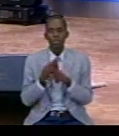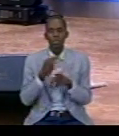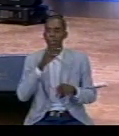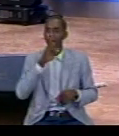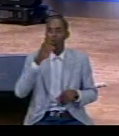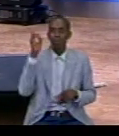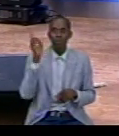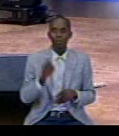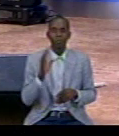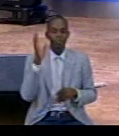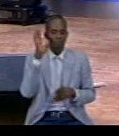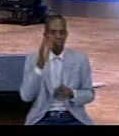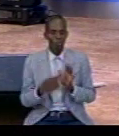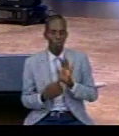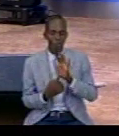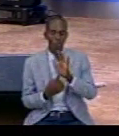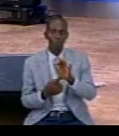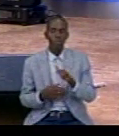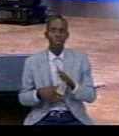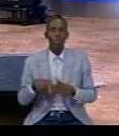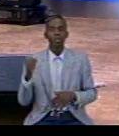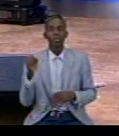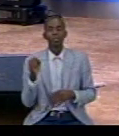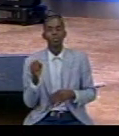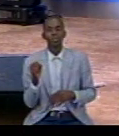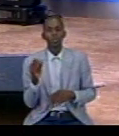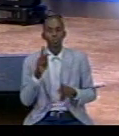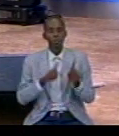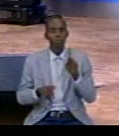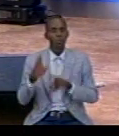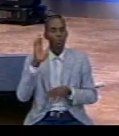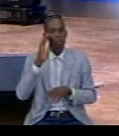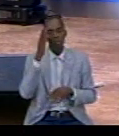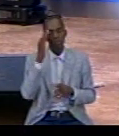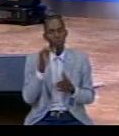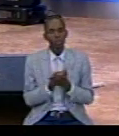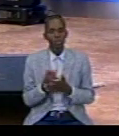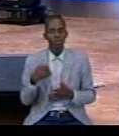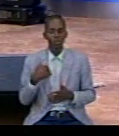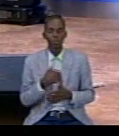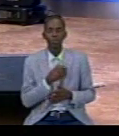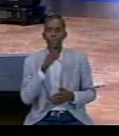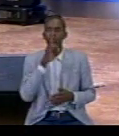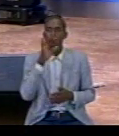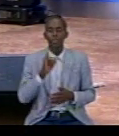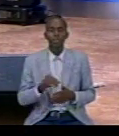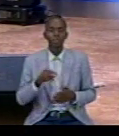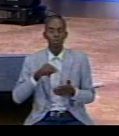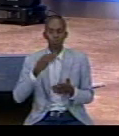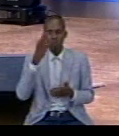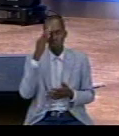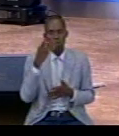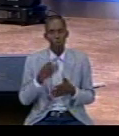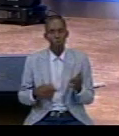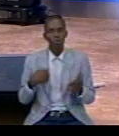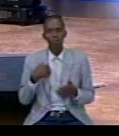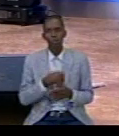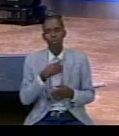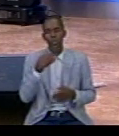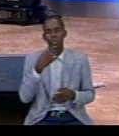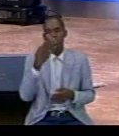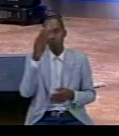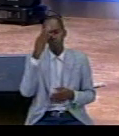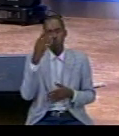will project from us, and people will know that we really know what we say, and we really